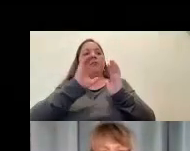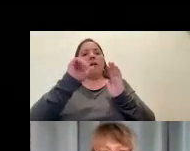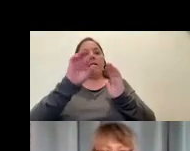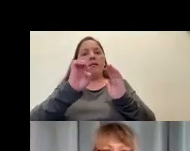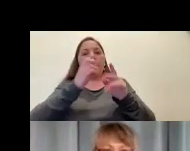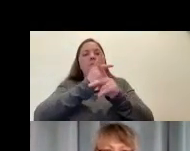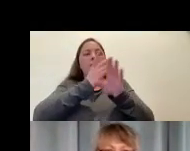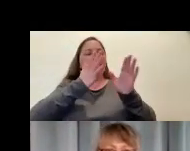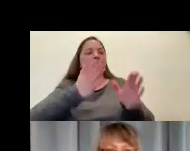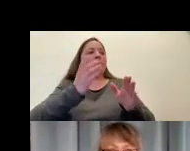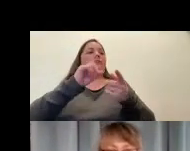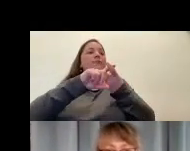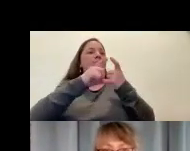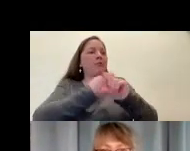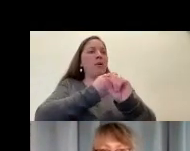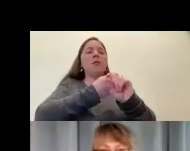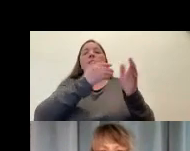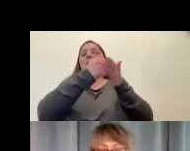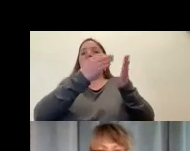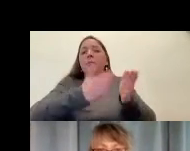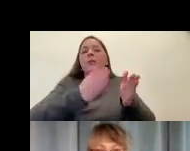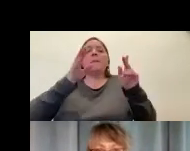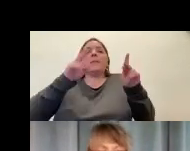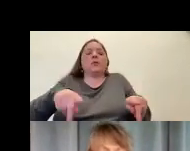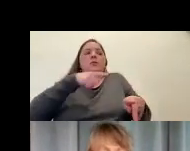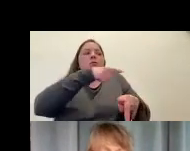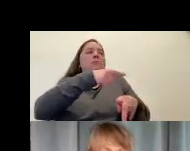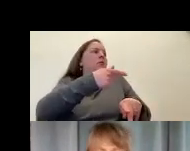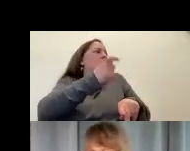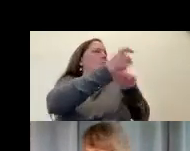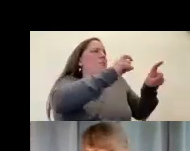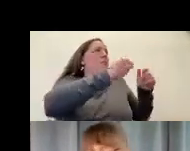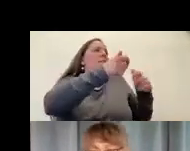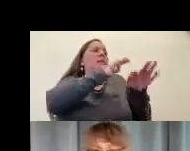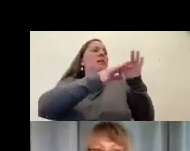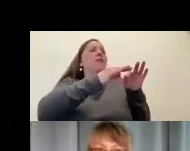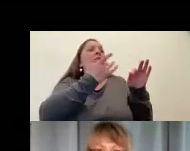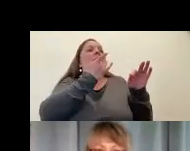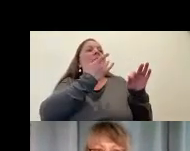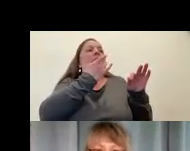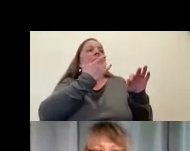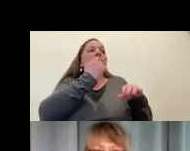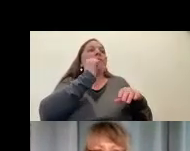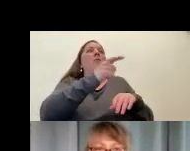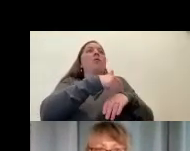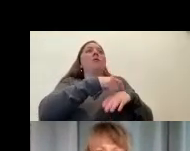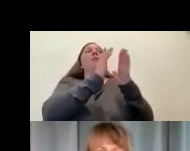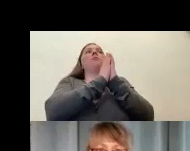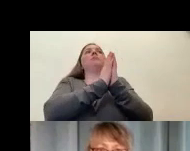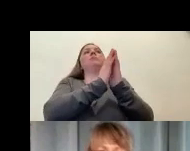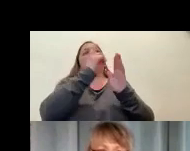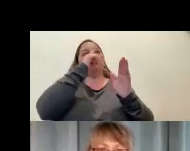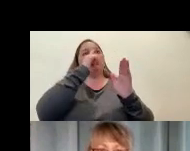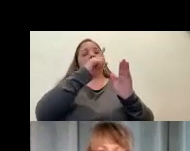them to feel they're contributing and not feel like they're asking for a favor all the time for transportation. So they have something